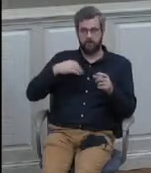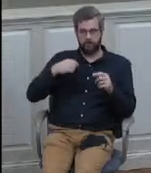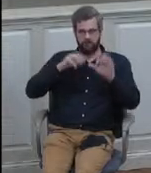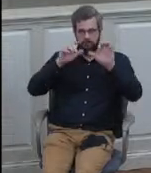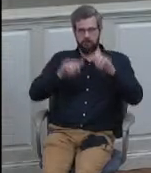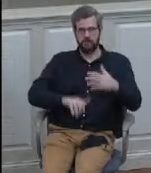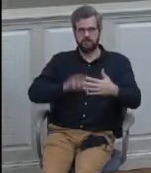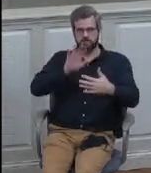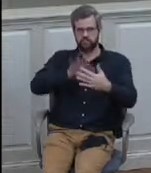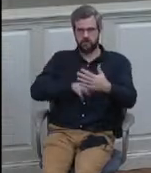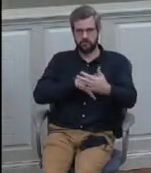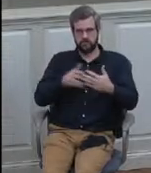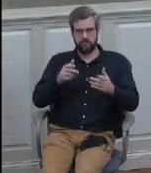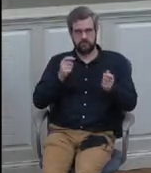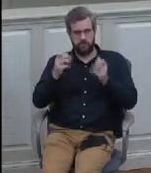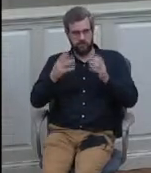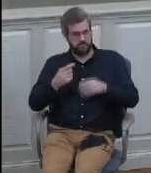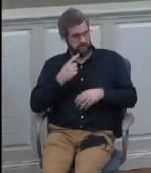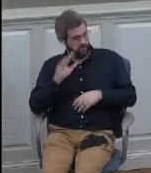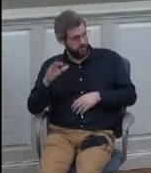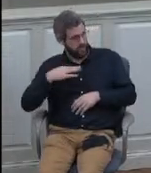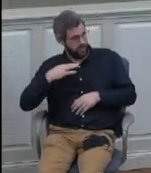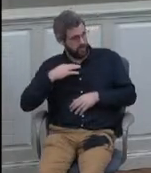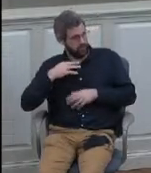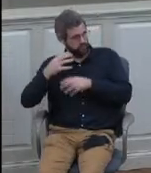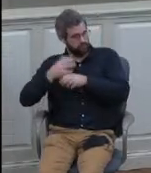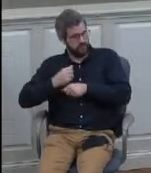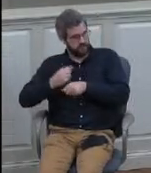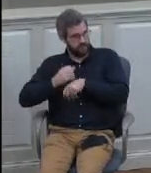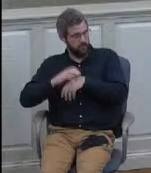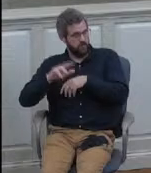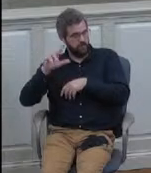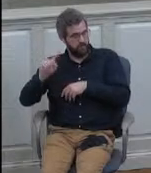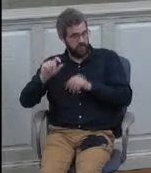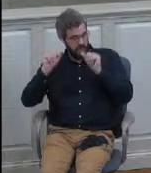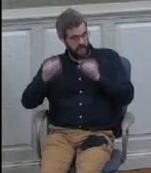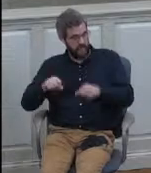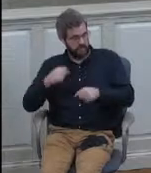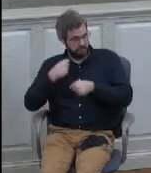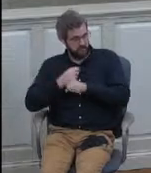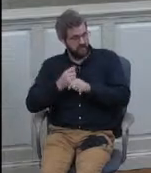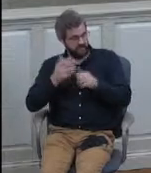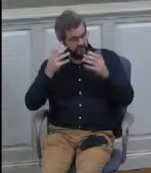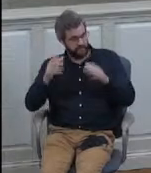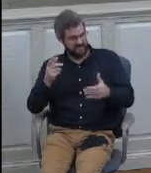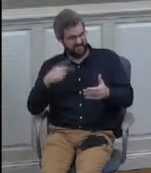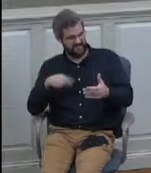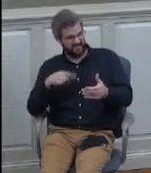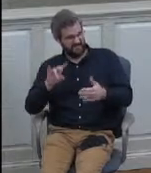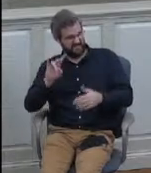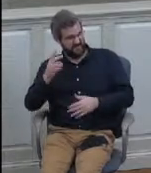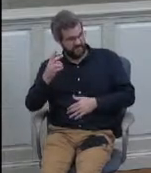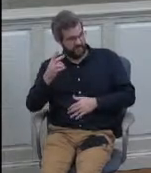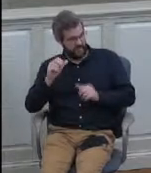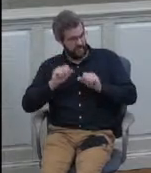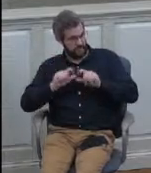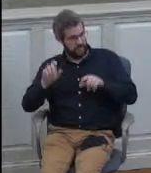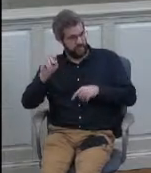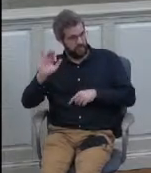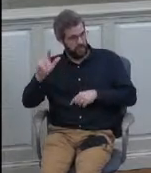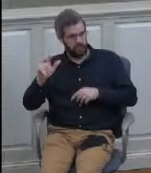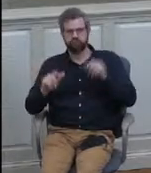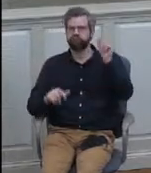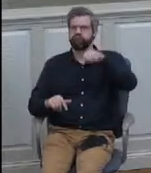when their application's coming on the 31st, do you think you can have that assembled by the middle of the next week, the 7th, and then email that out? Yeah.